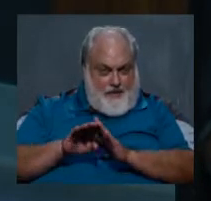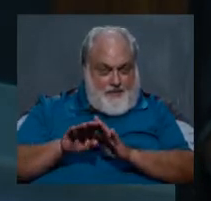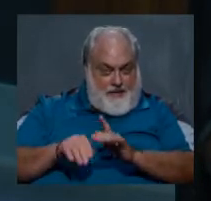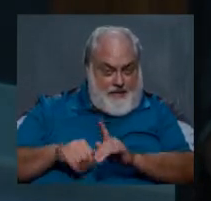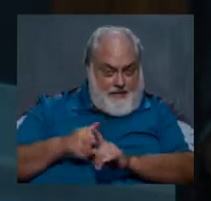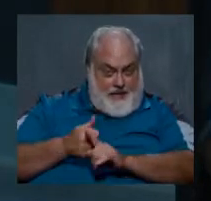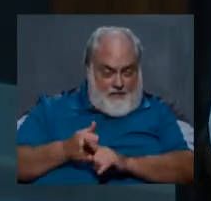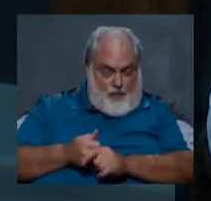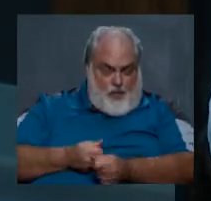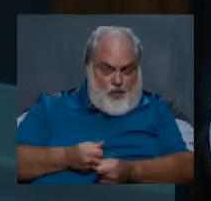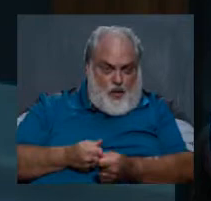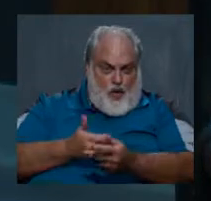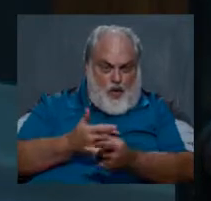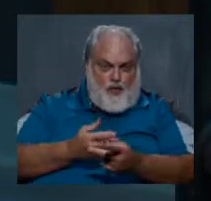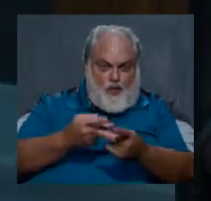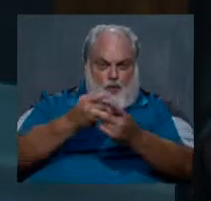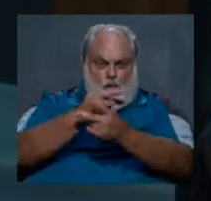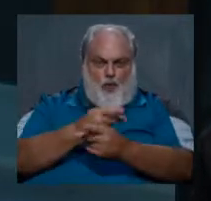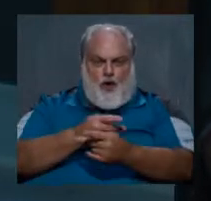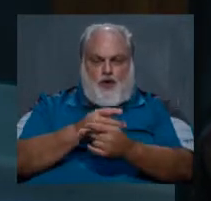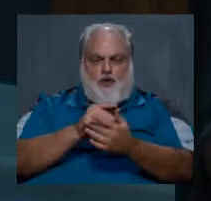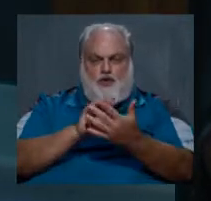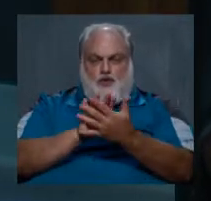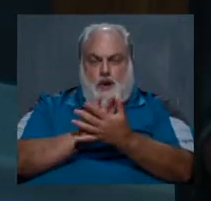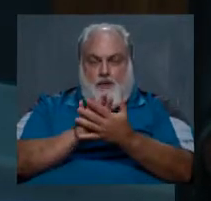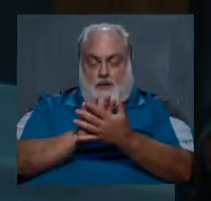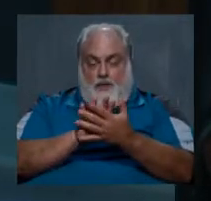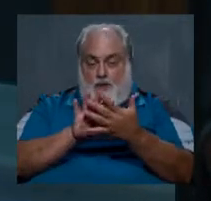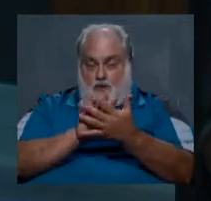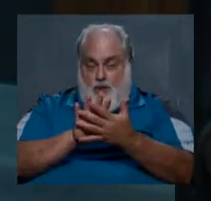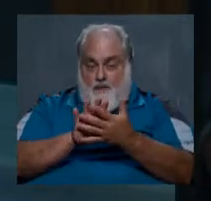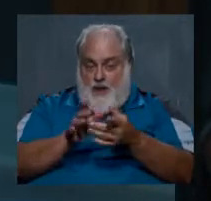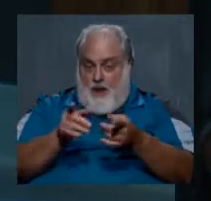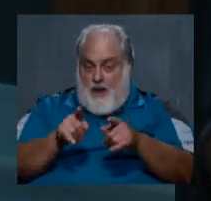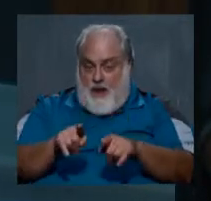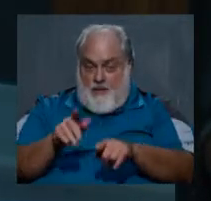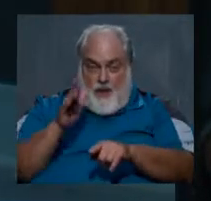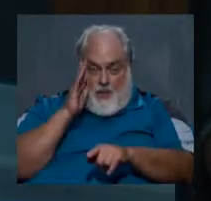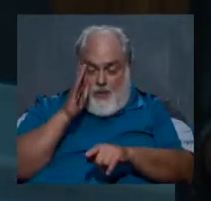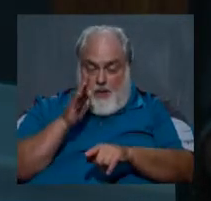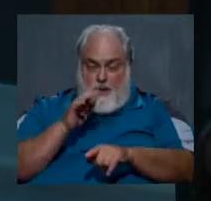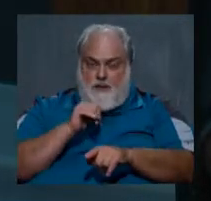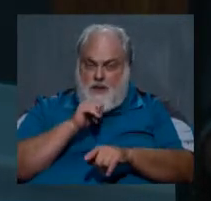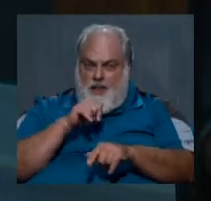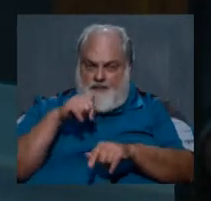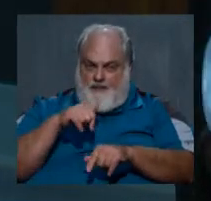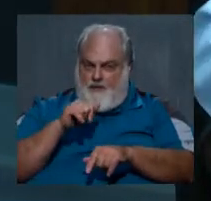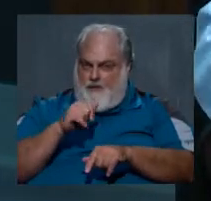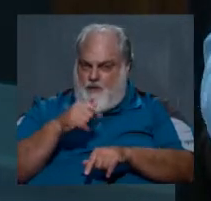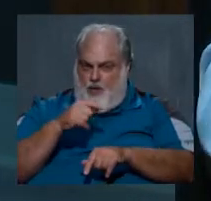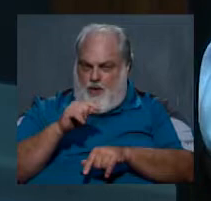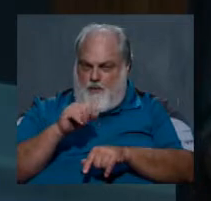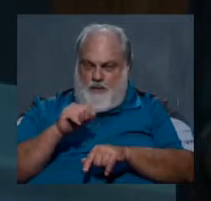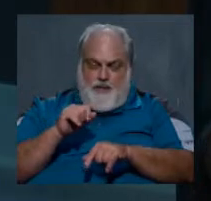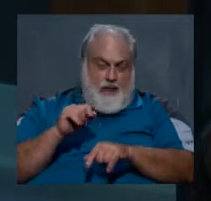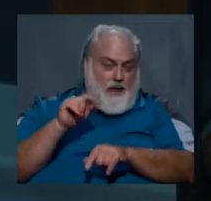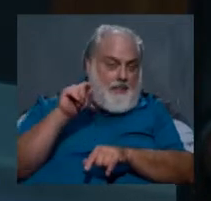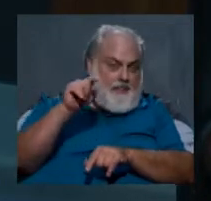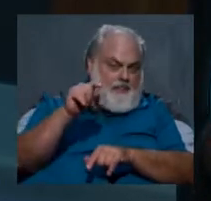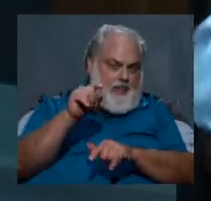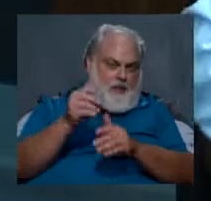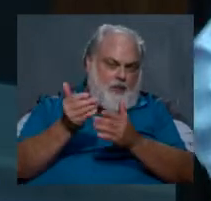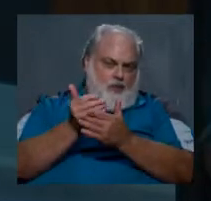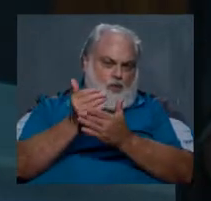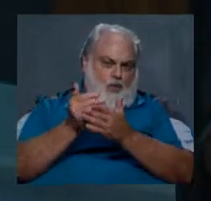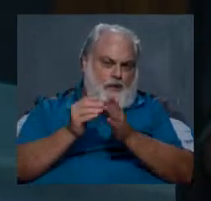cause the traffic. Not this one. Traffic is coming regardless. So it's not this that's causing the traffic. Traffic is going to be going because the